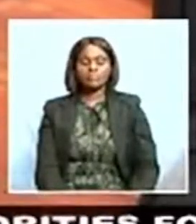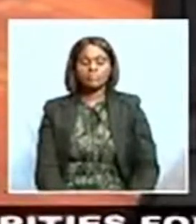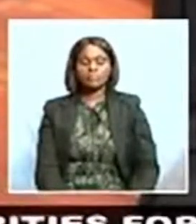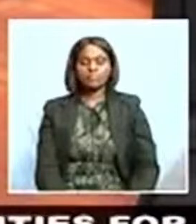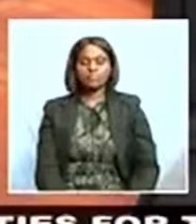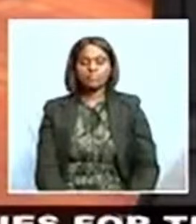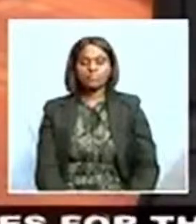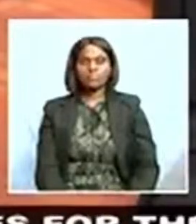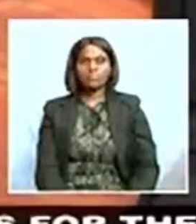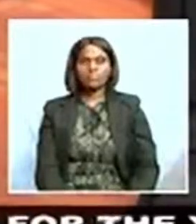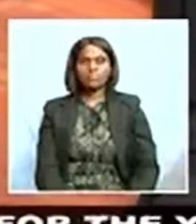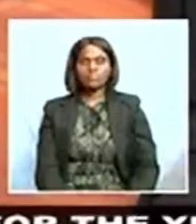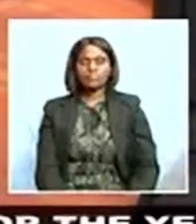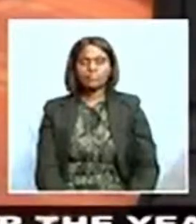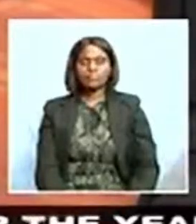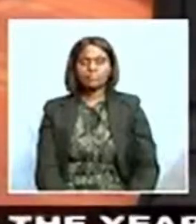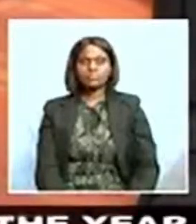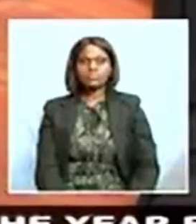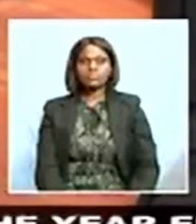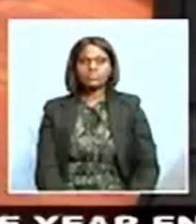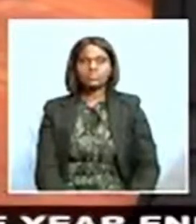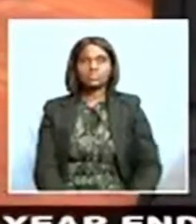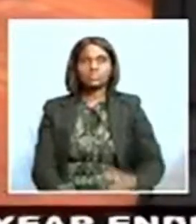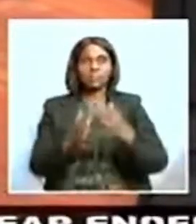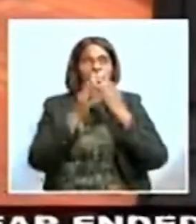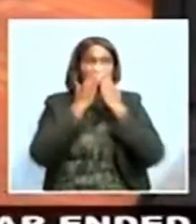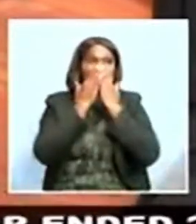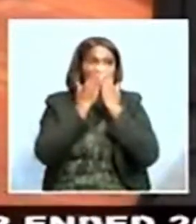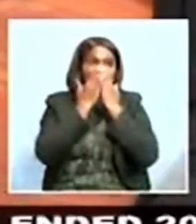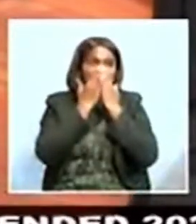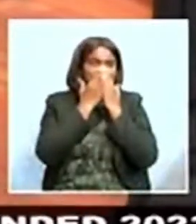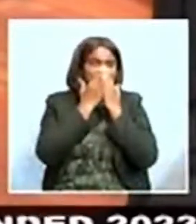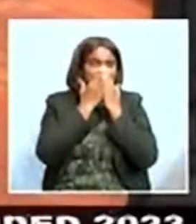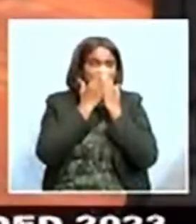page 16. Page 16, Chair.